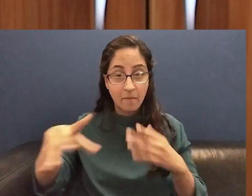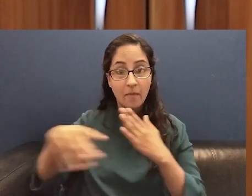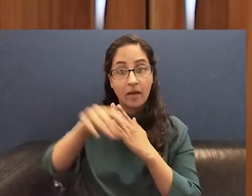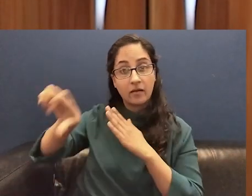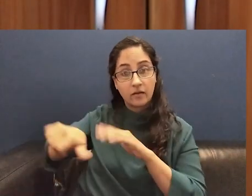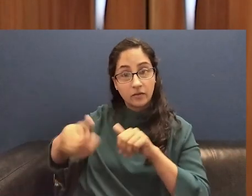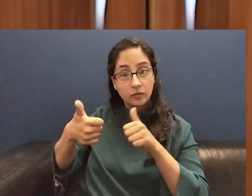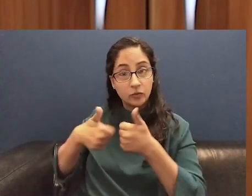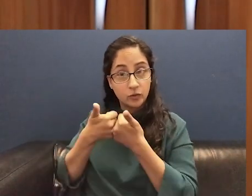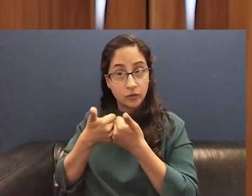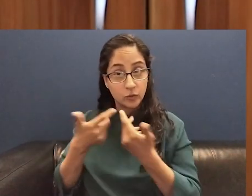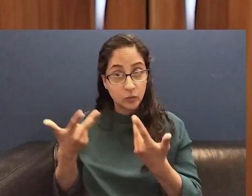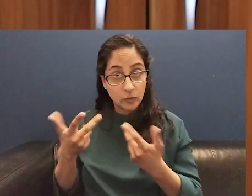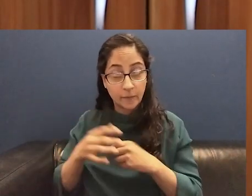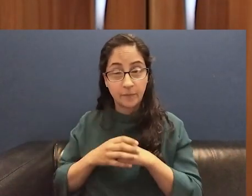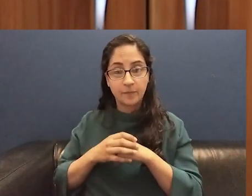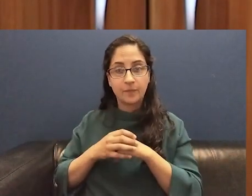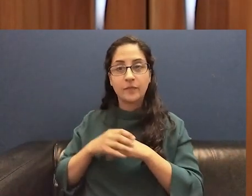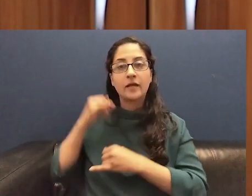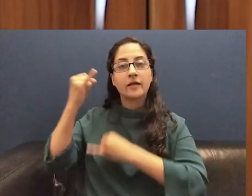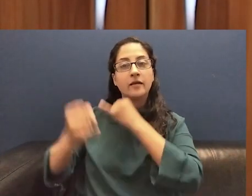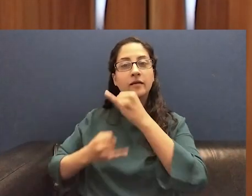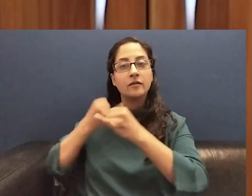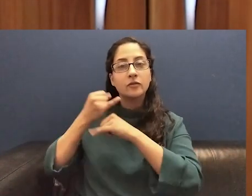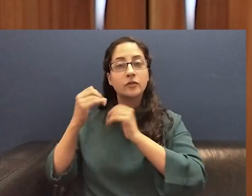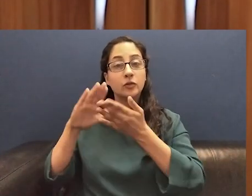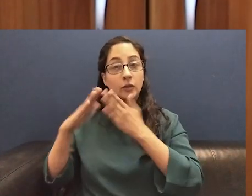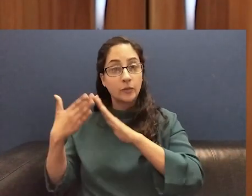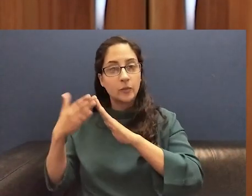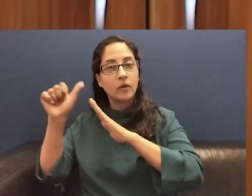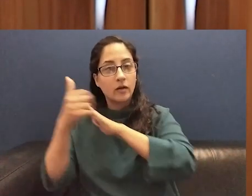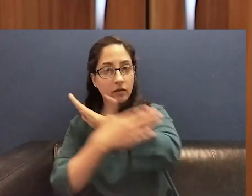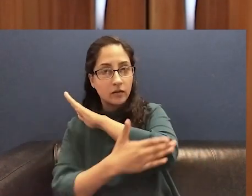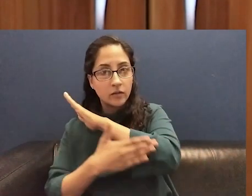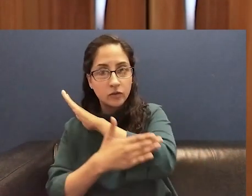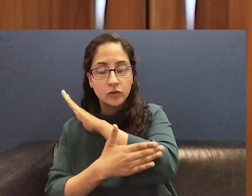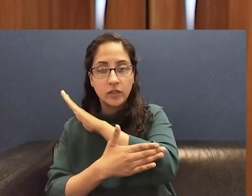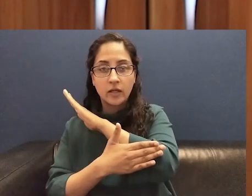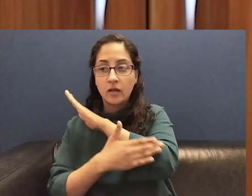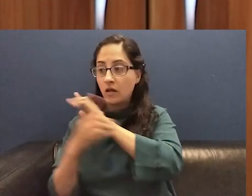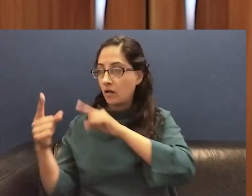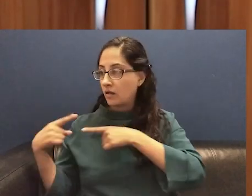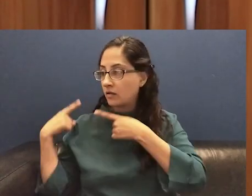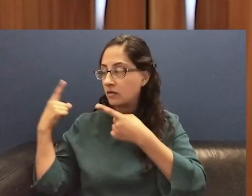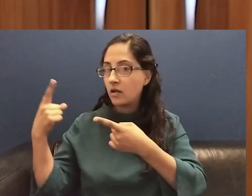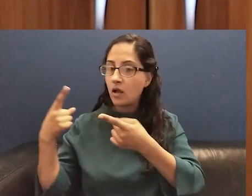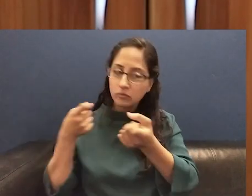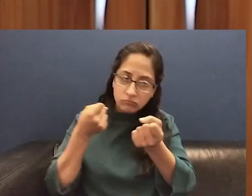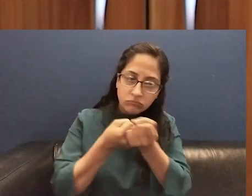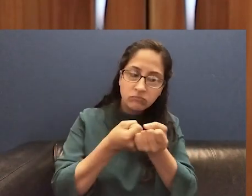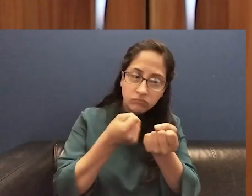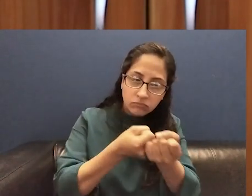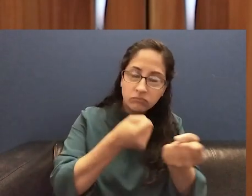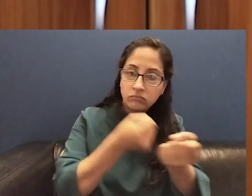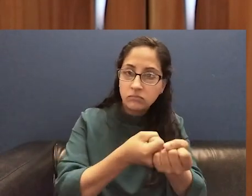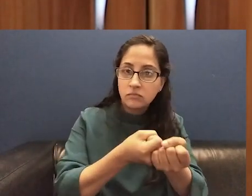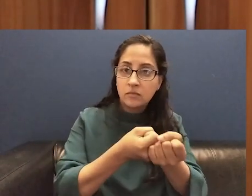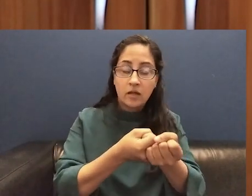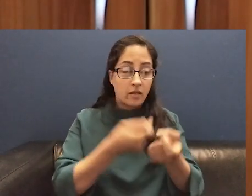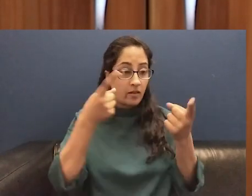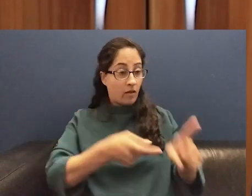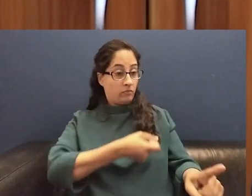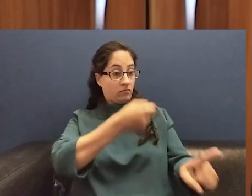the ways that they had to re-engage because of the speed and the scale of the changes that occurred in